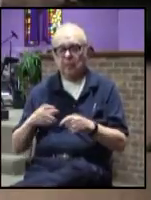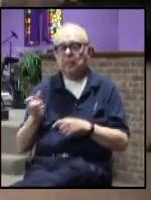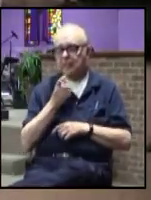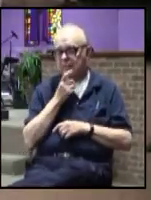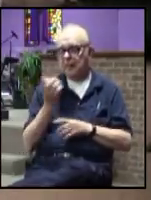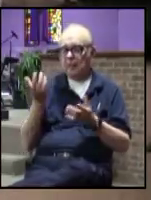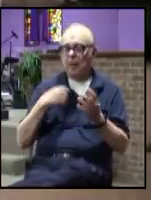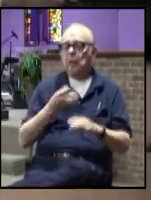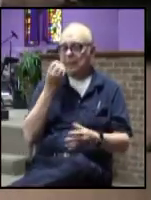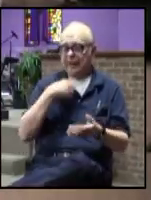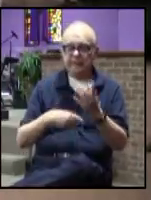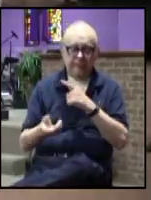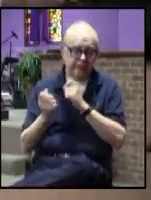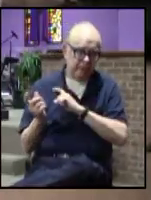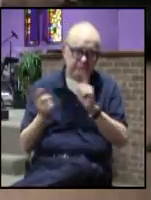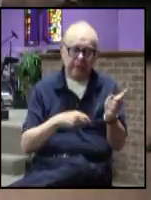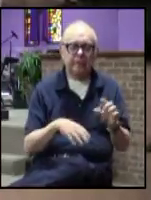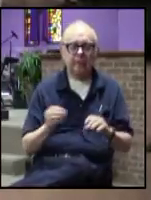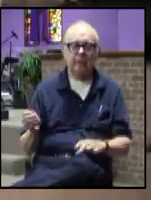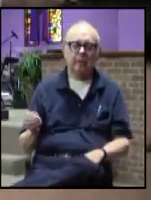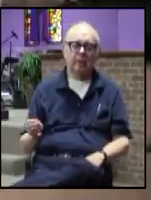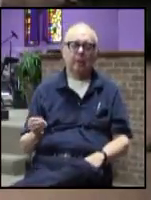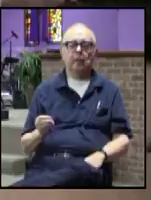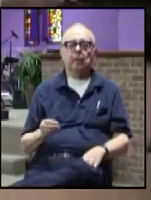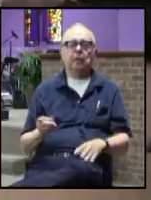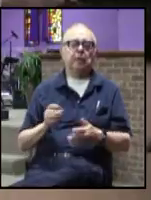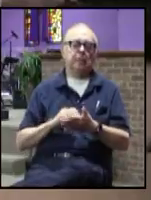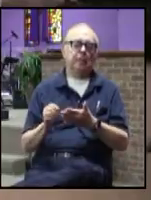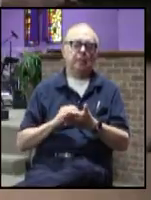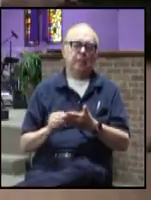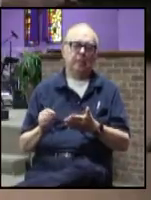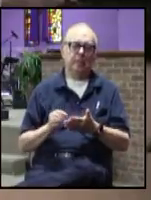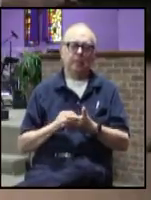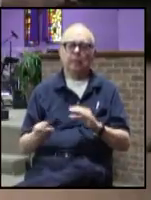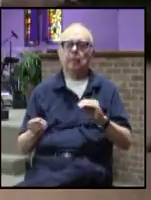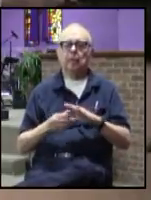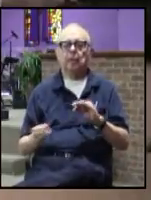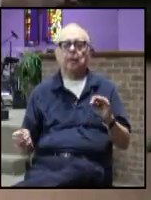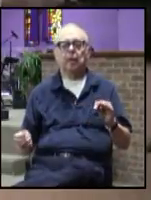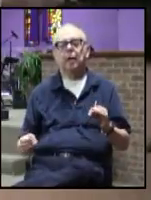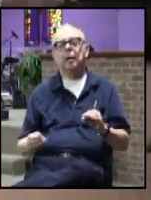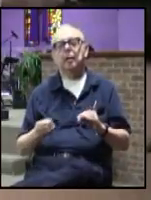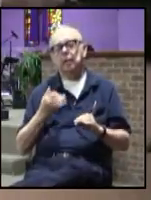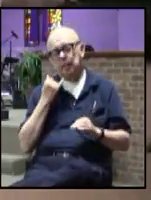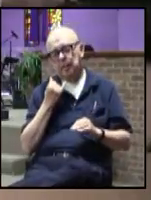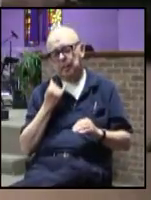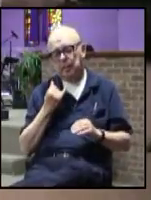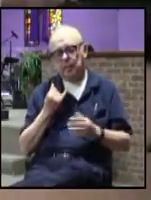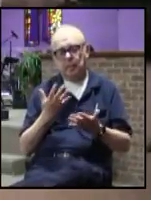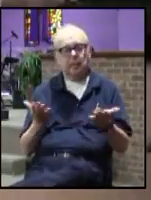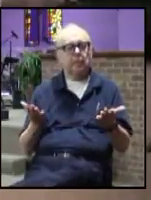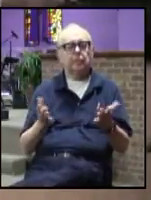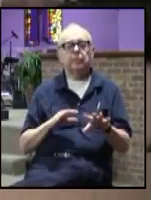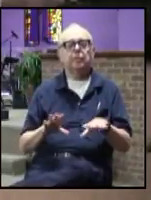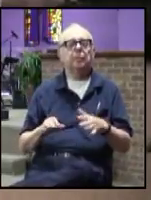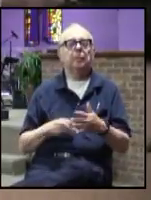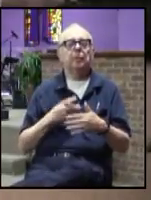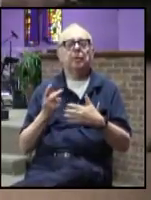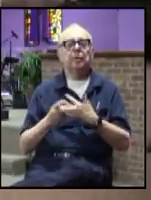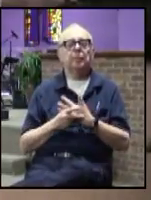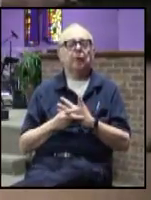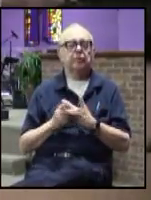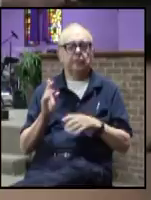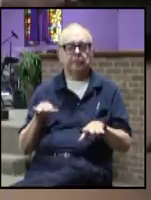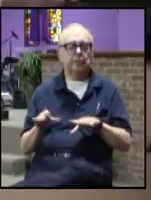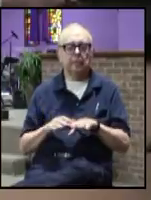dash out to lunch where you wolf down a sandwich, you hurry back to the office where you dash out some letters, rip through a stack of return phone calls, and get cracking on those assignments that